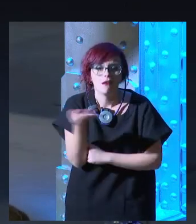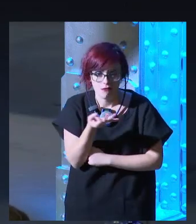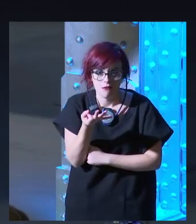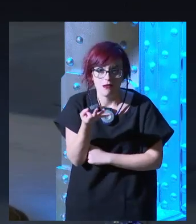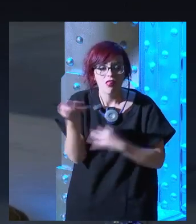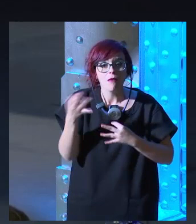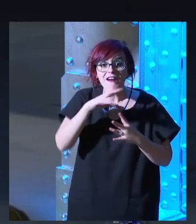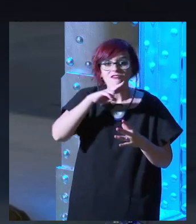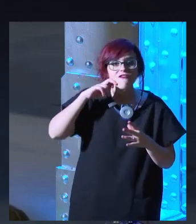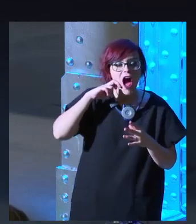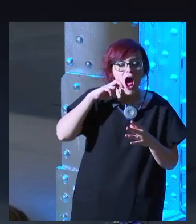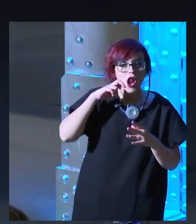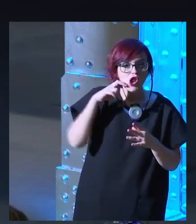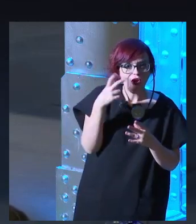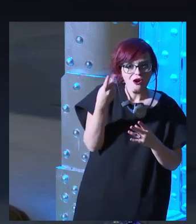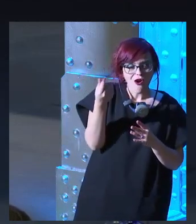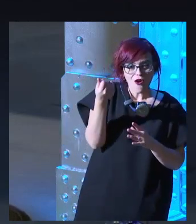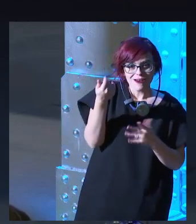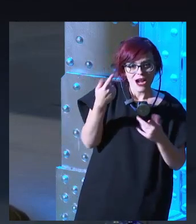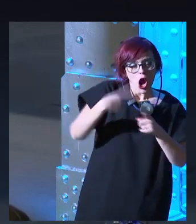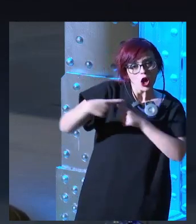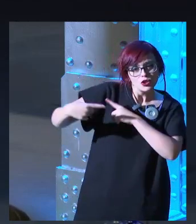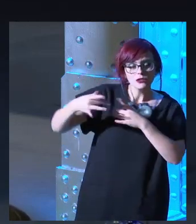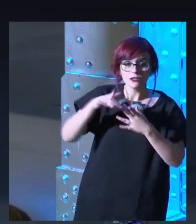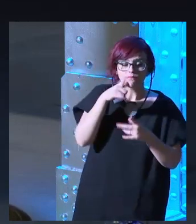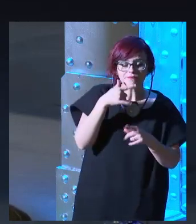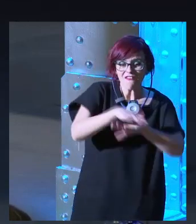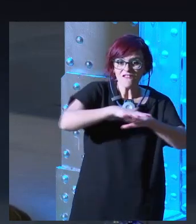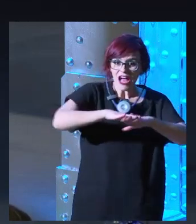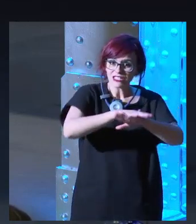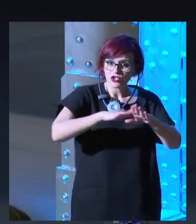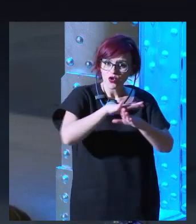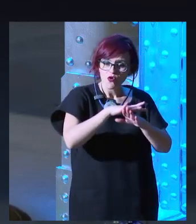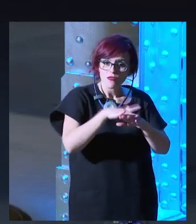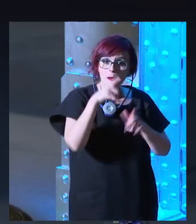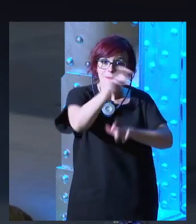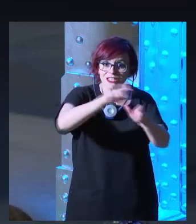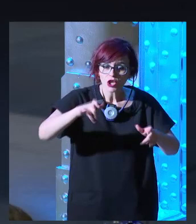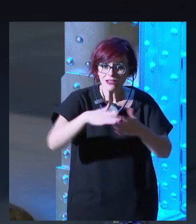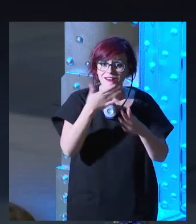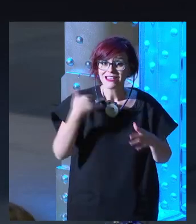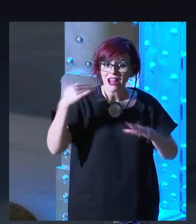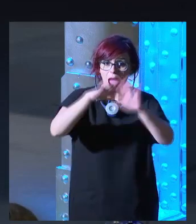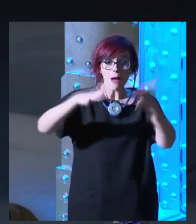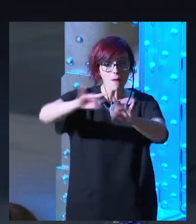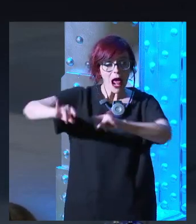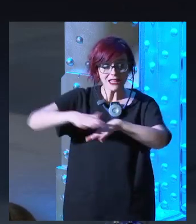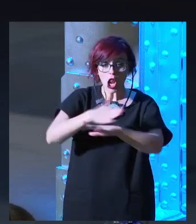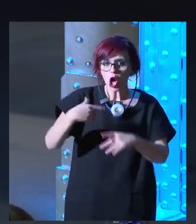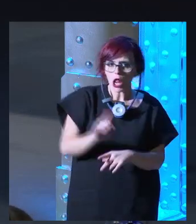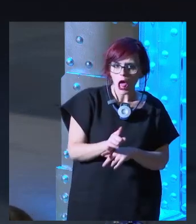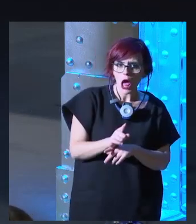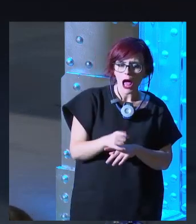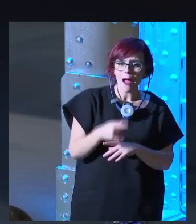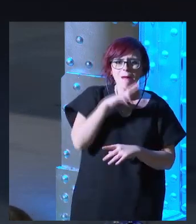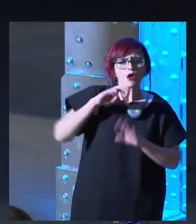That's horrible. So for me the highest value is love, wherever it is found and in the widest sense of the